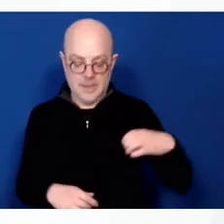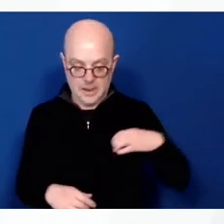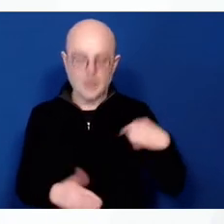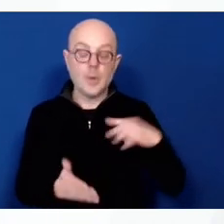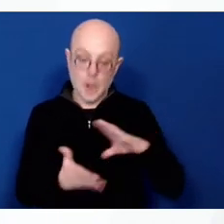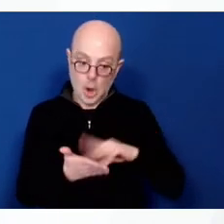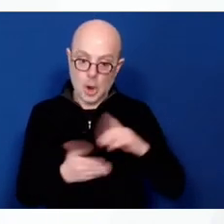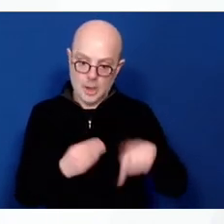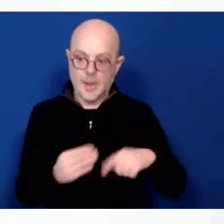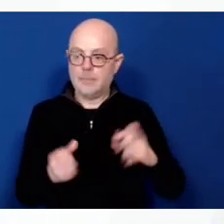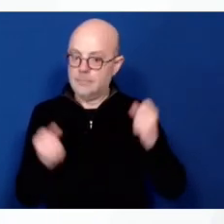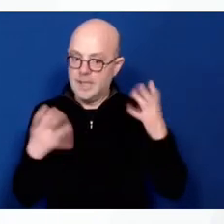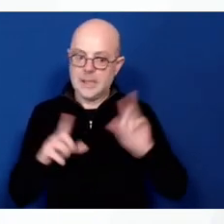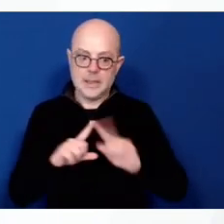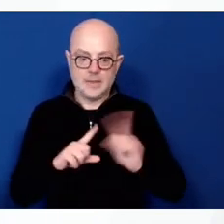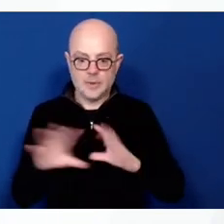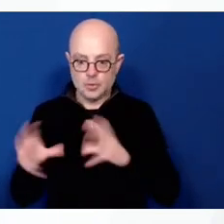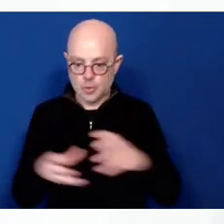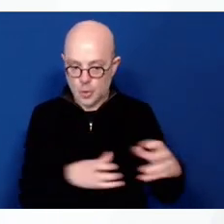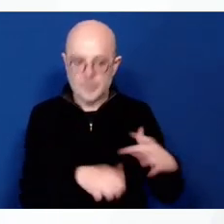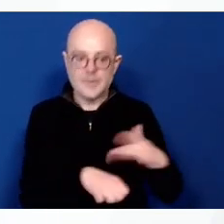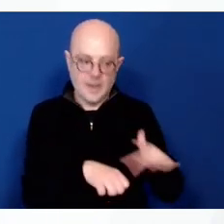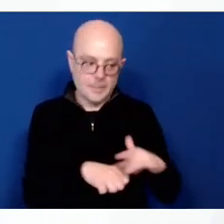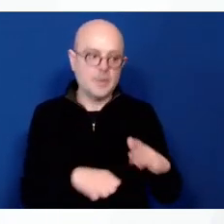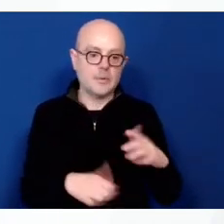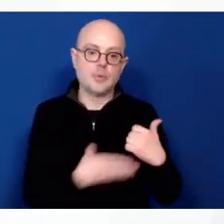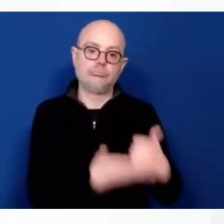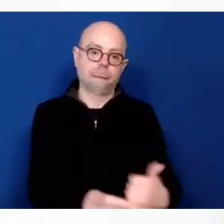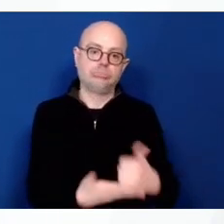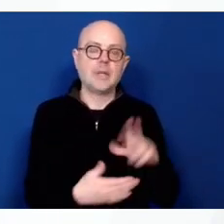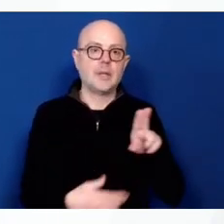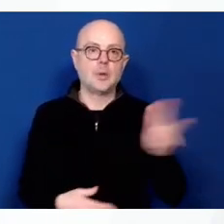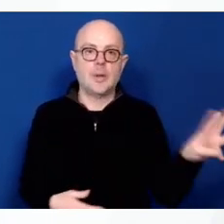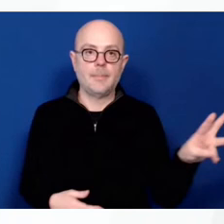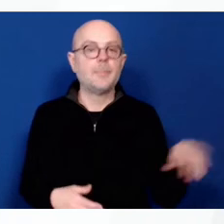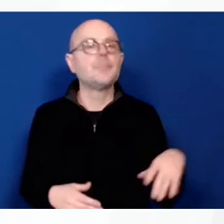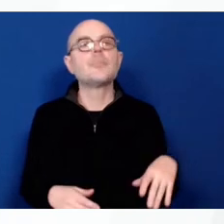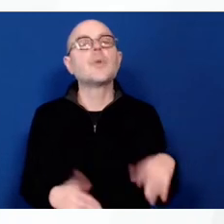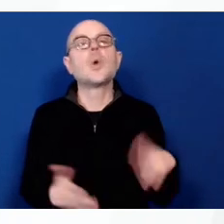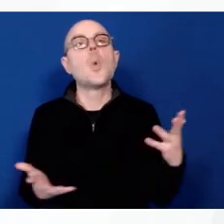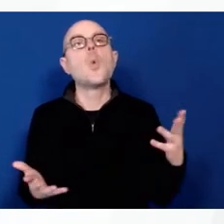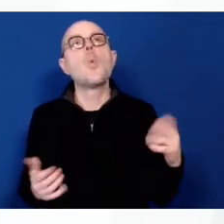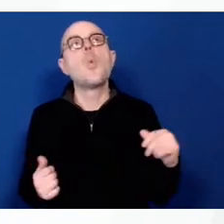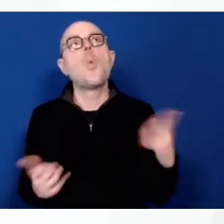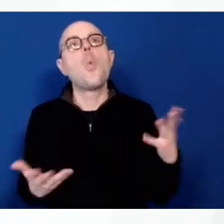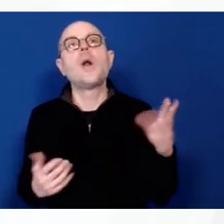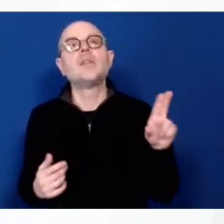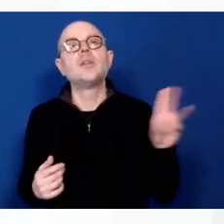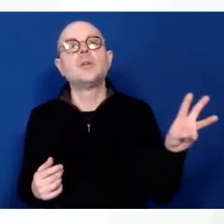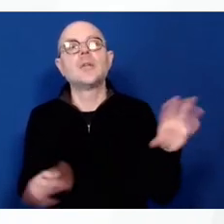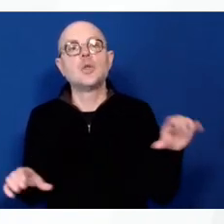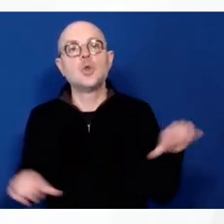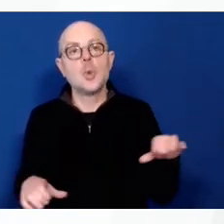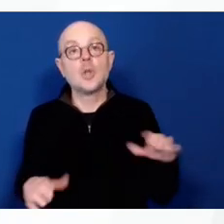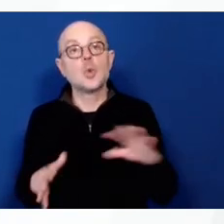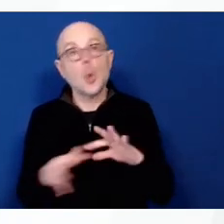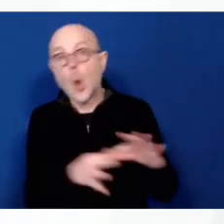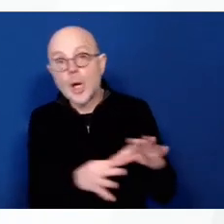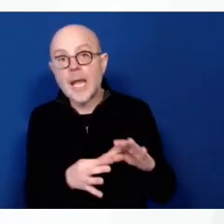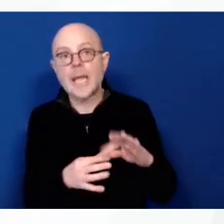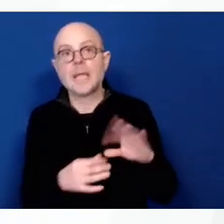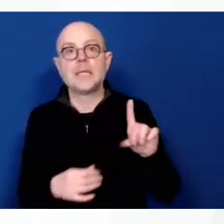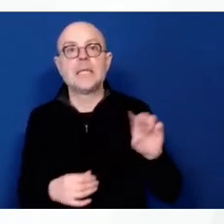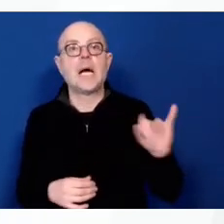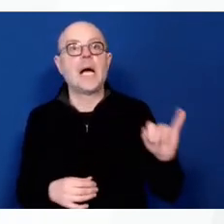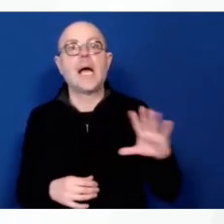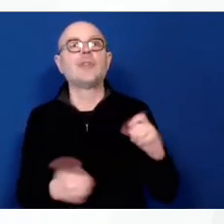and resources available at the university. What efforts is the university making to coordinate DEI work and minimize silos?